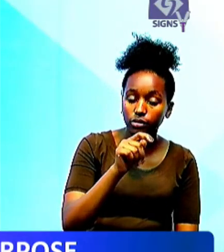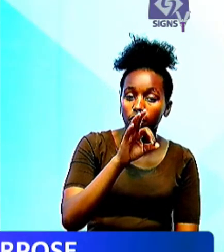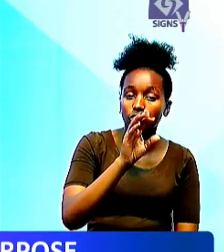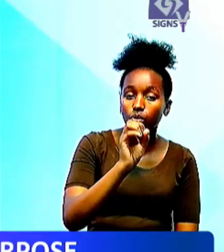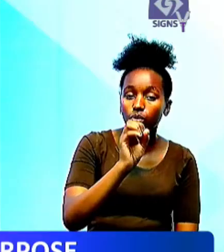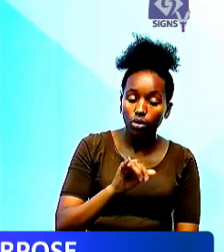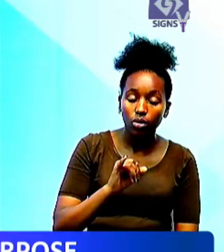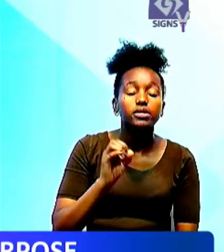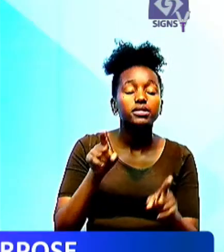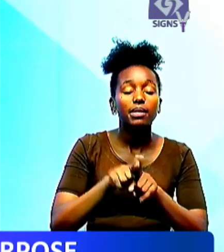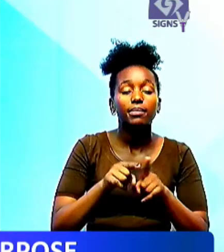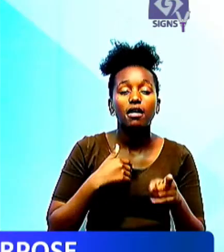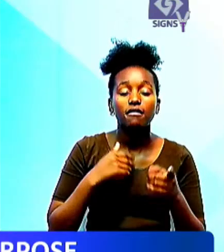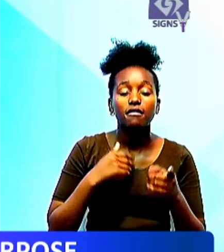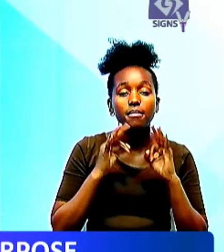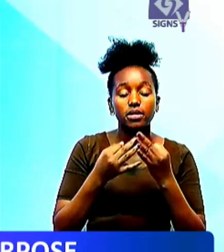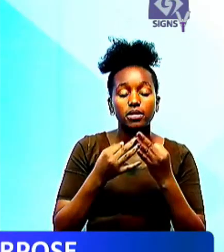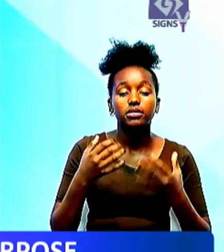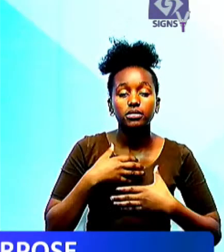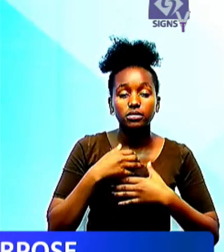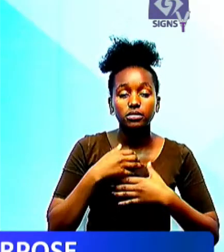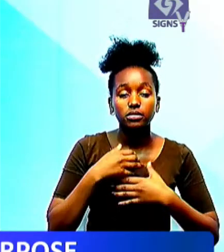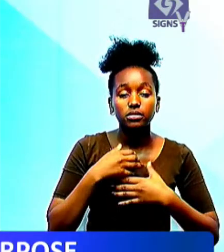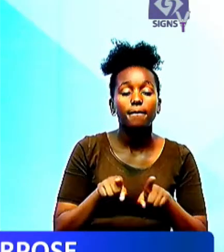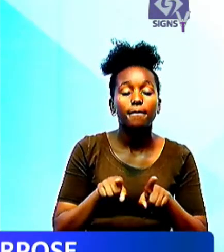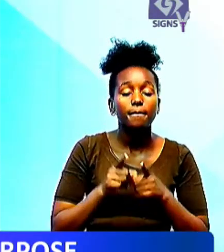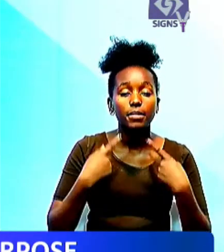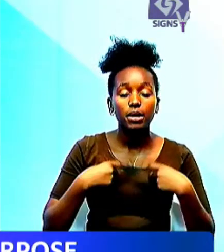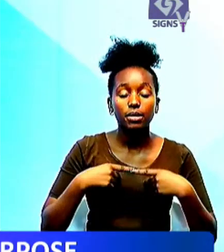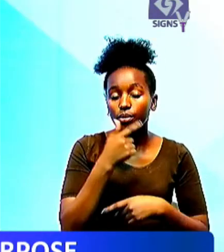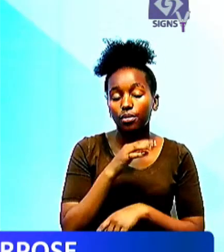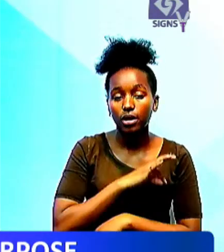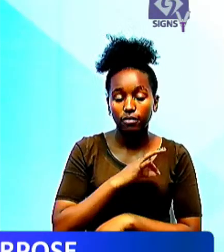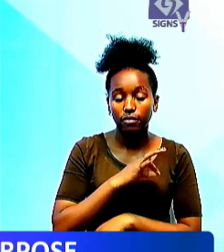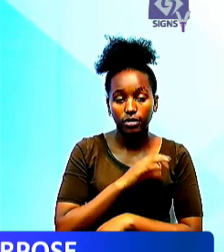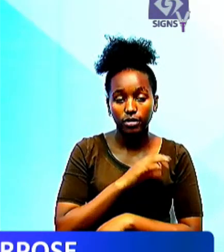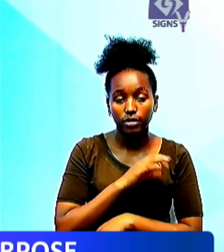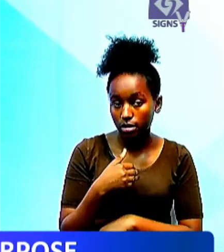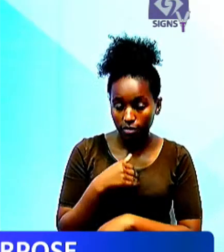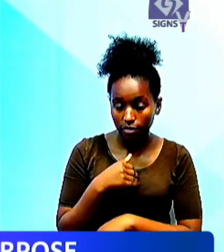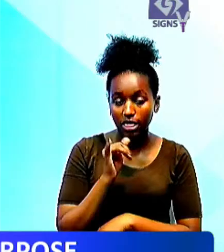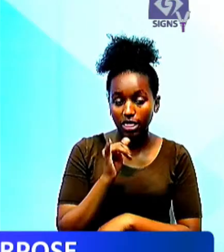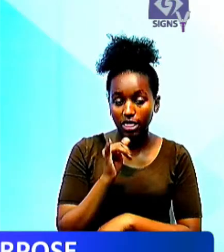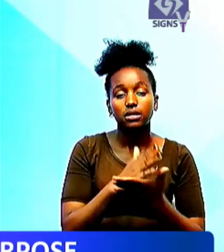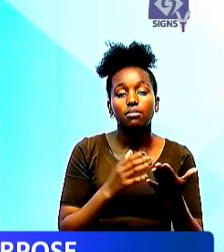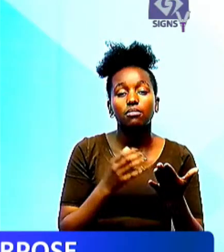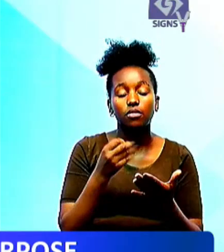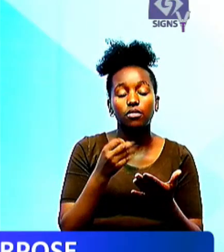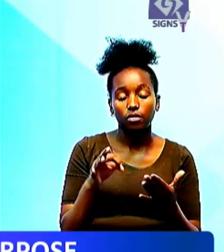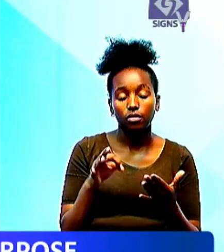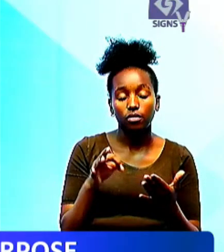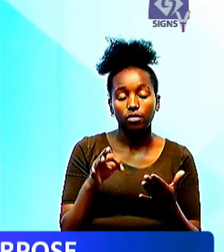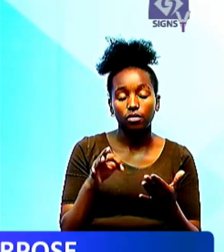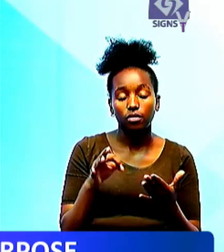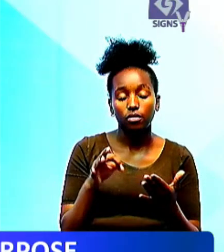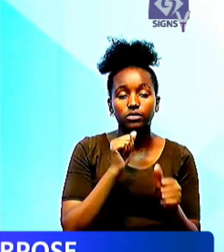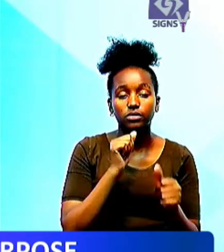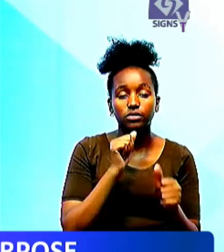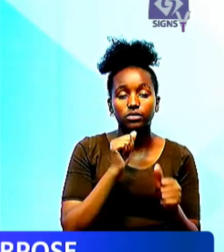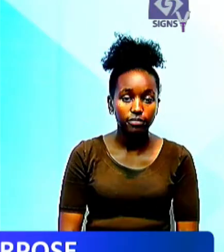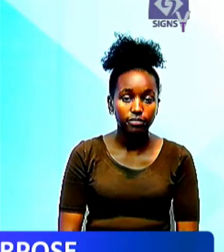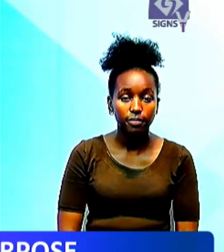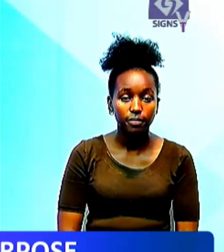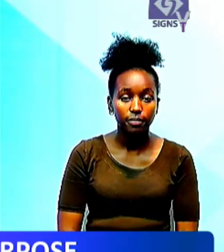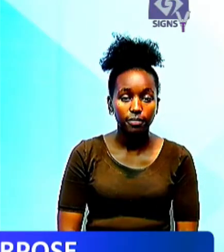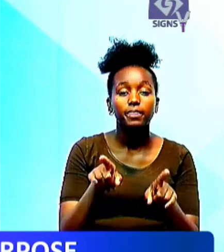are the securities, and appoint a fund manager to do for you. So those are some of the portfolios that we have. When you come now to the funds that we offer,